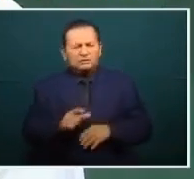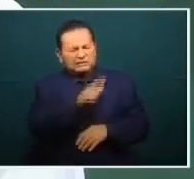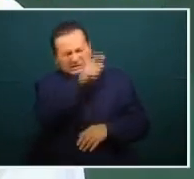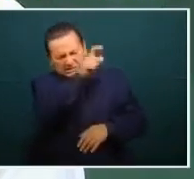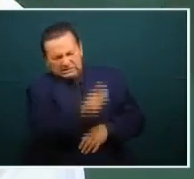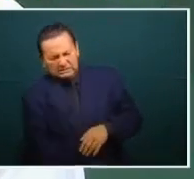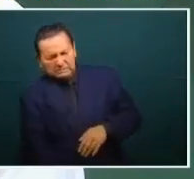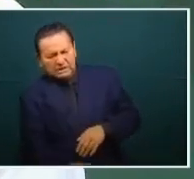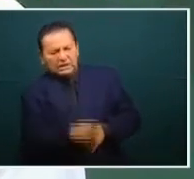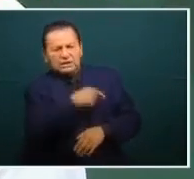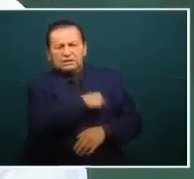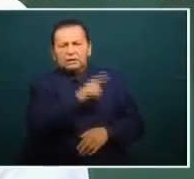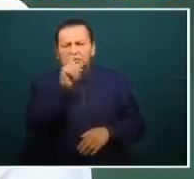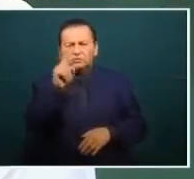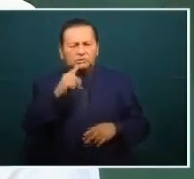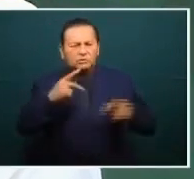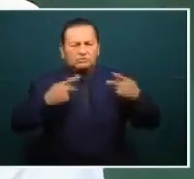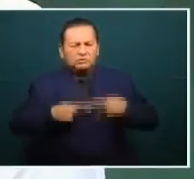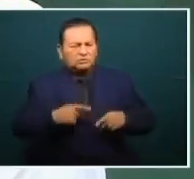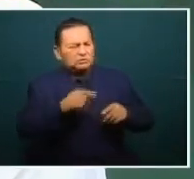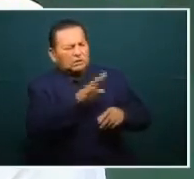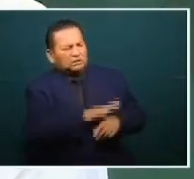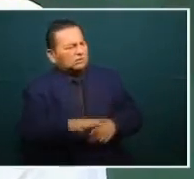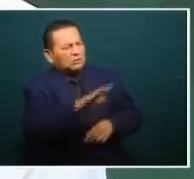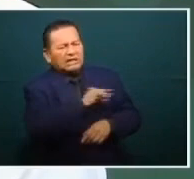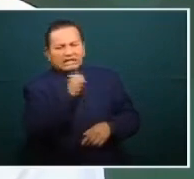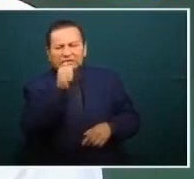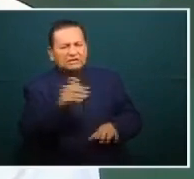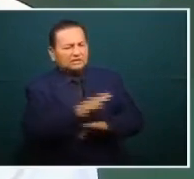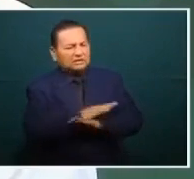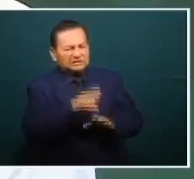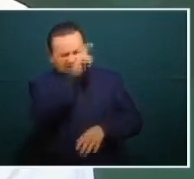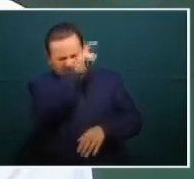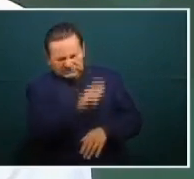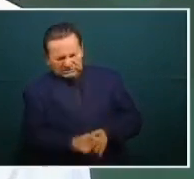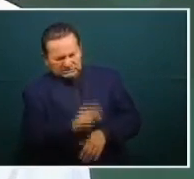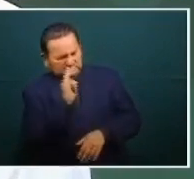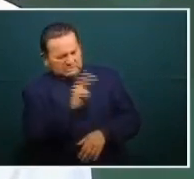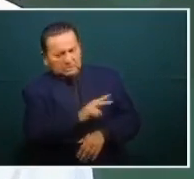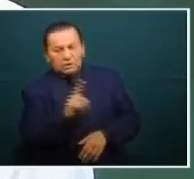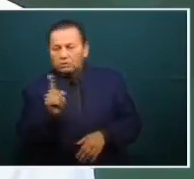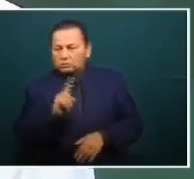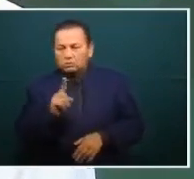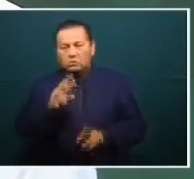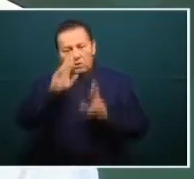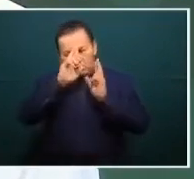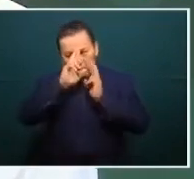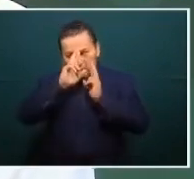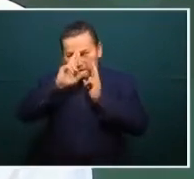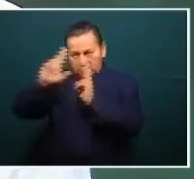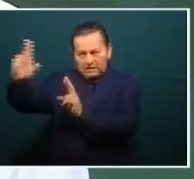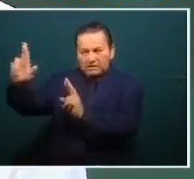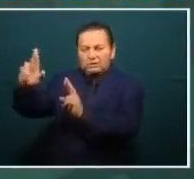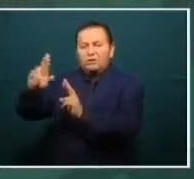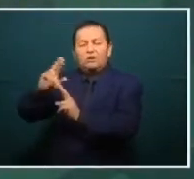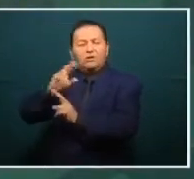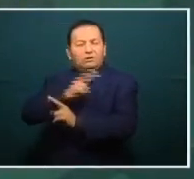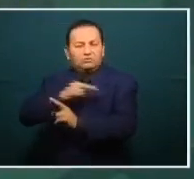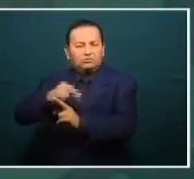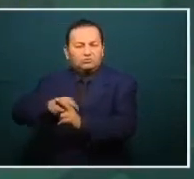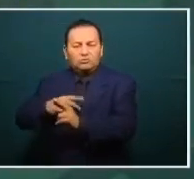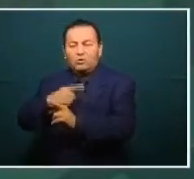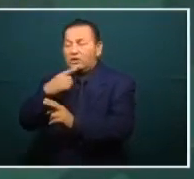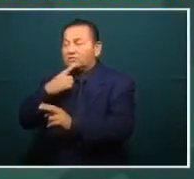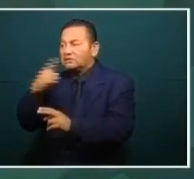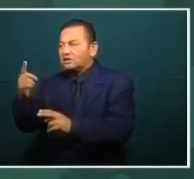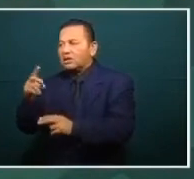electoral purposes. You can't stigmatize anybody. And with all